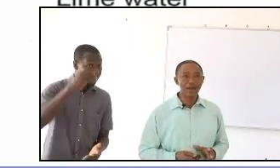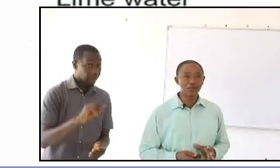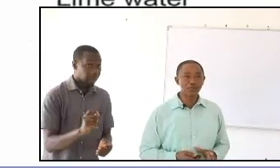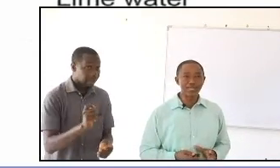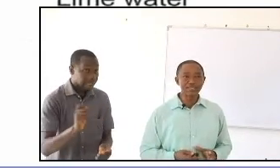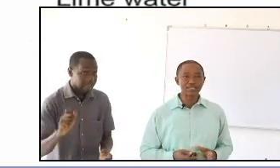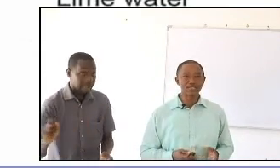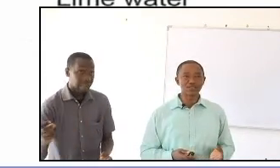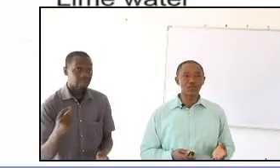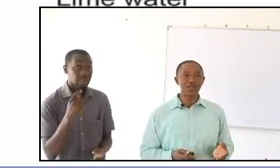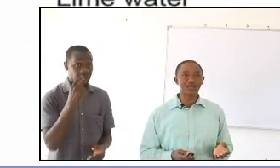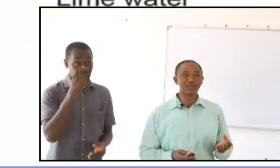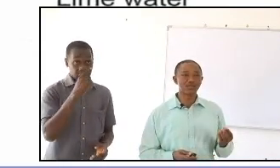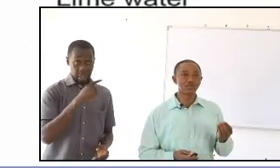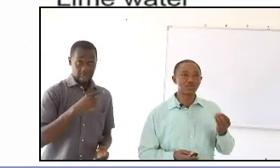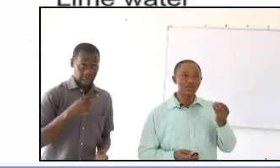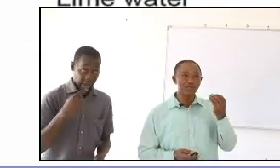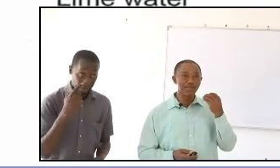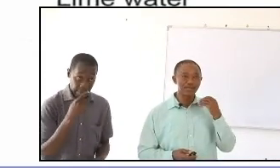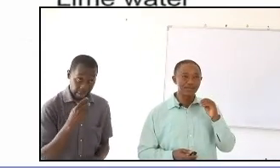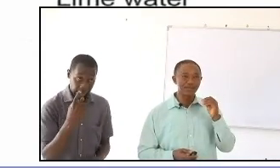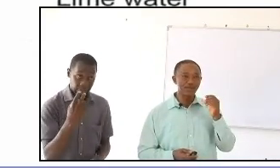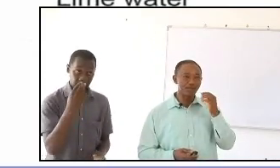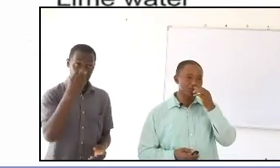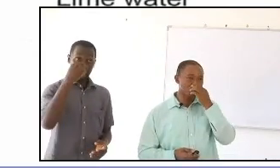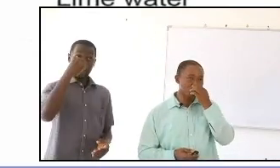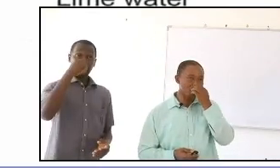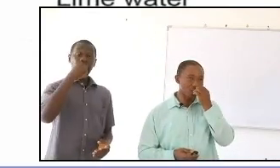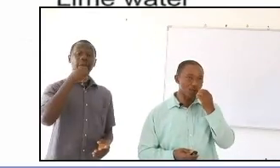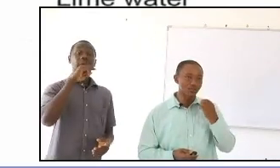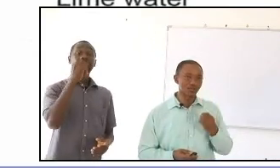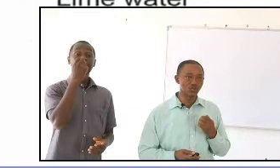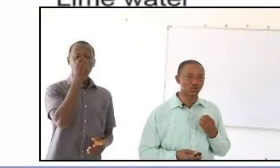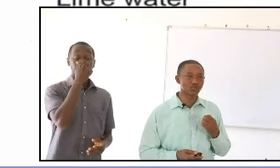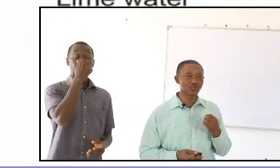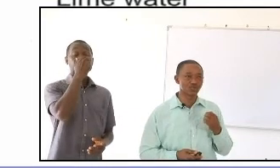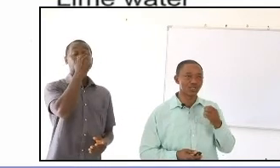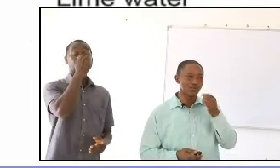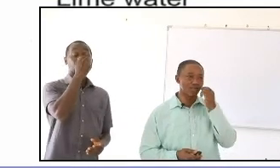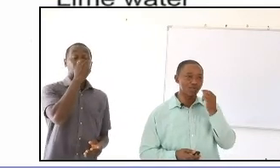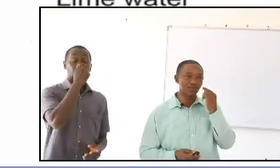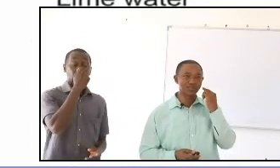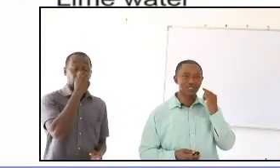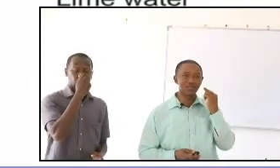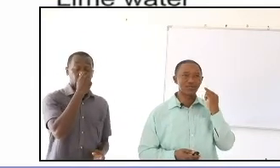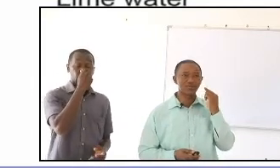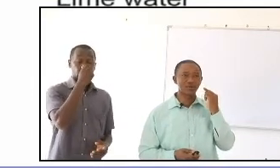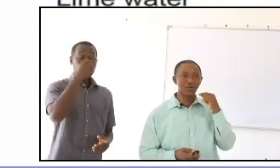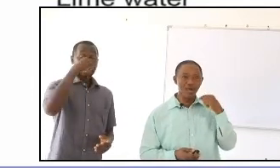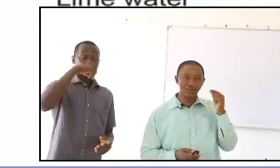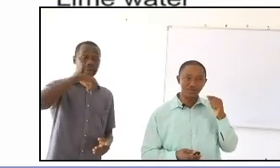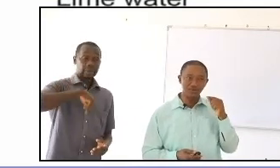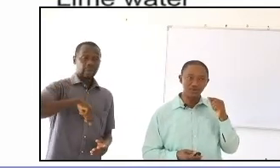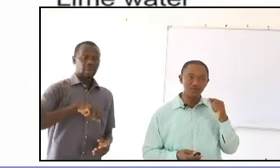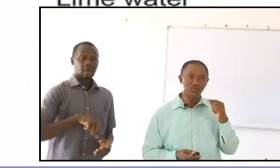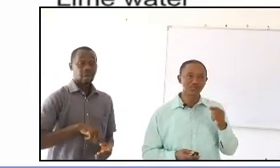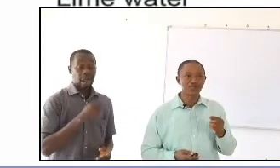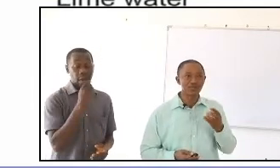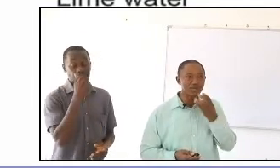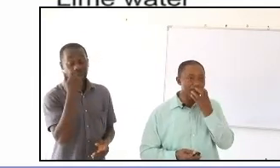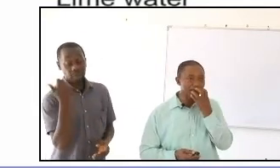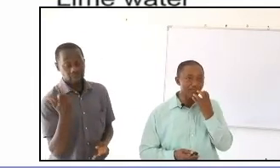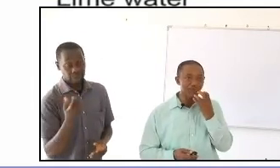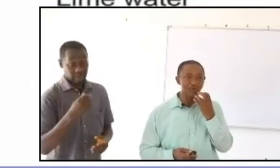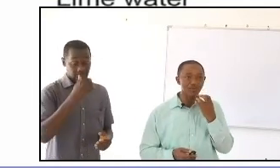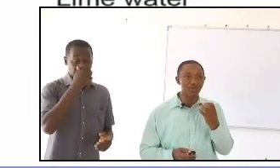written mouthpiece, that is where you'll be breathing. You have to hold your nose so that no air goes in or out through your nose.